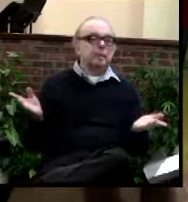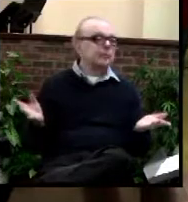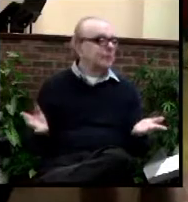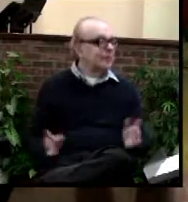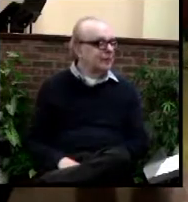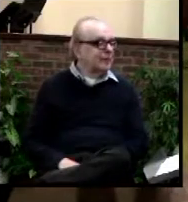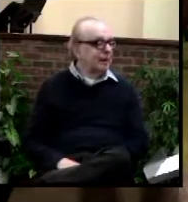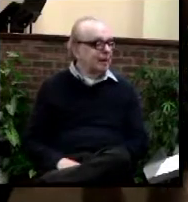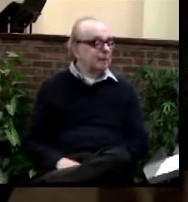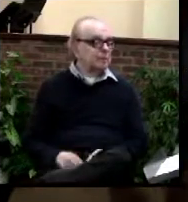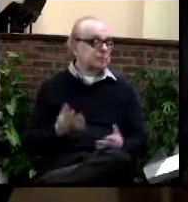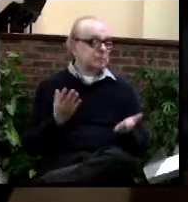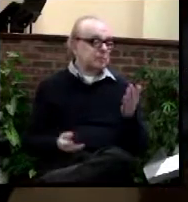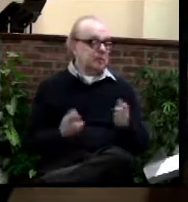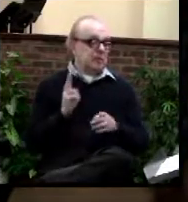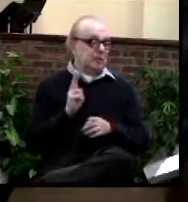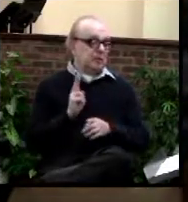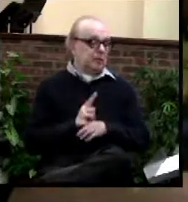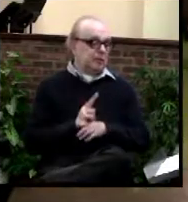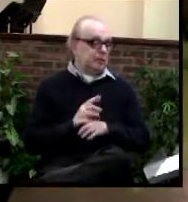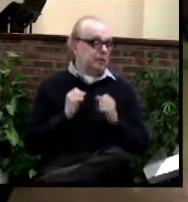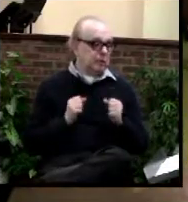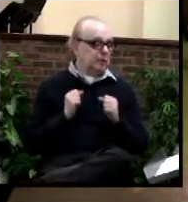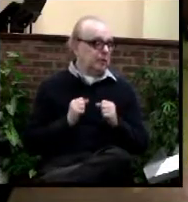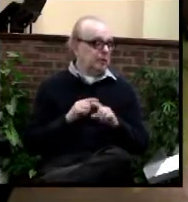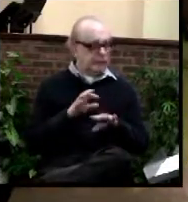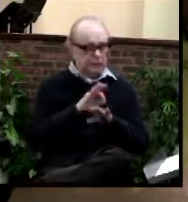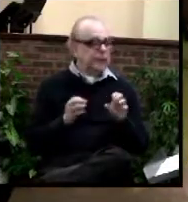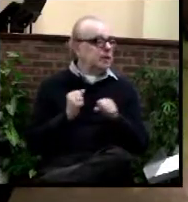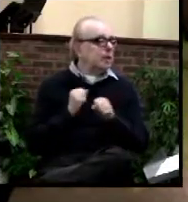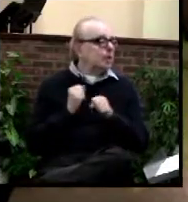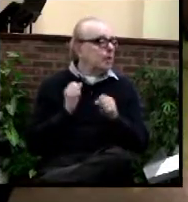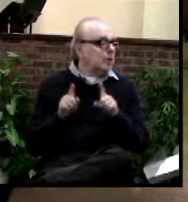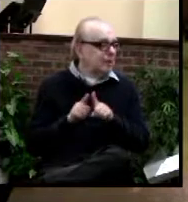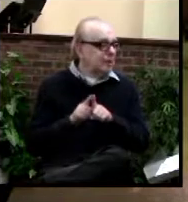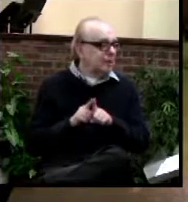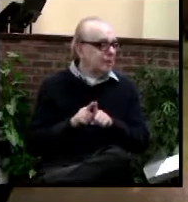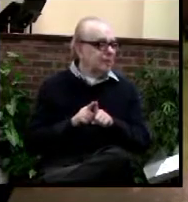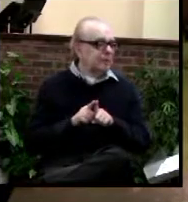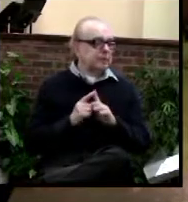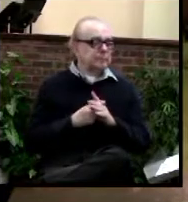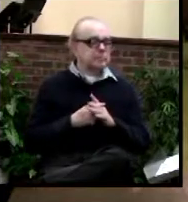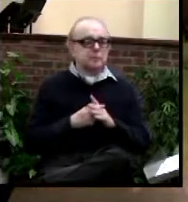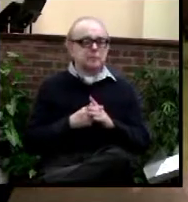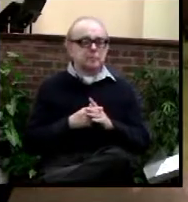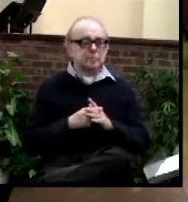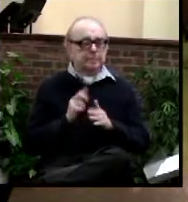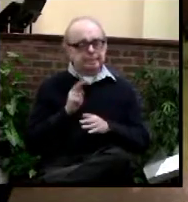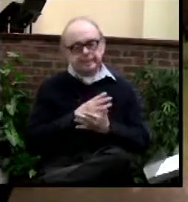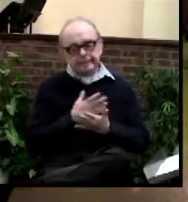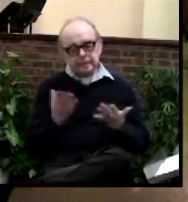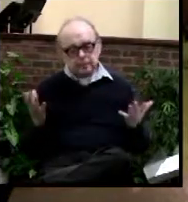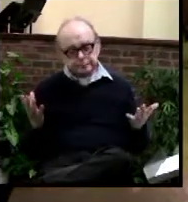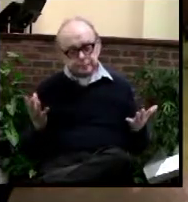Now, you might wear them when it's cold, but your feet get cold, right? When you start wearing things or doing things that